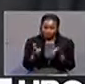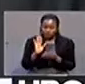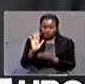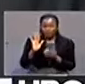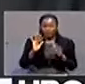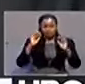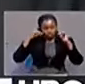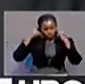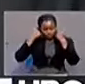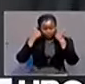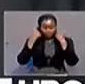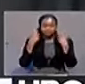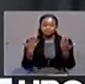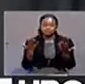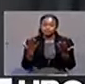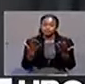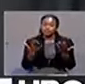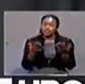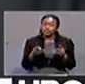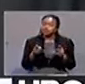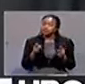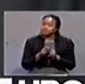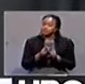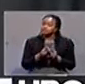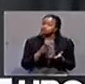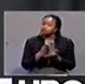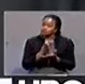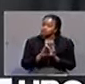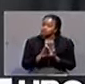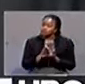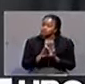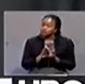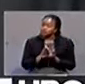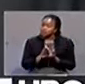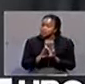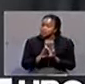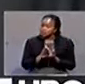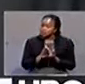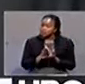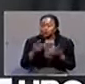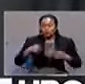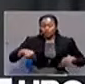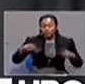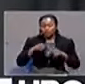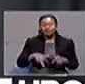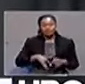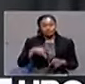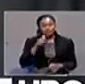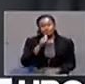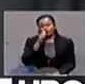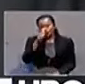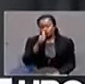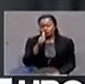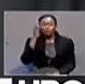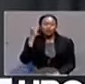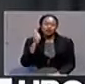sheep. And this one has made us feel proud. He